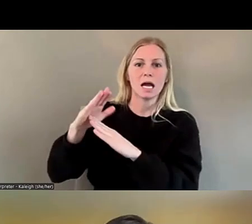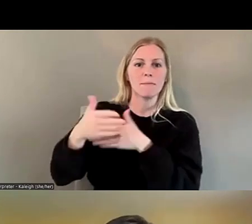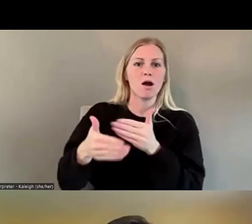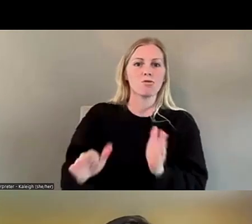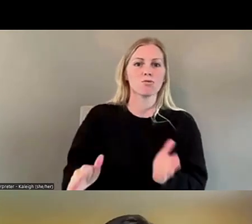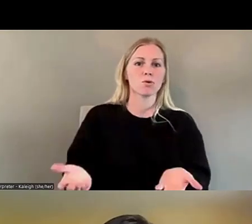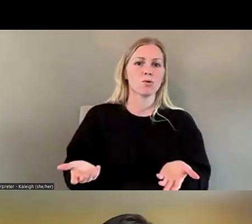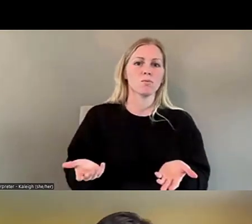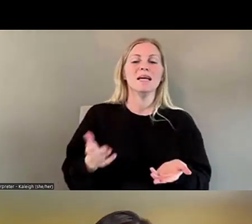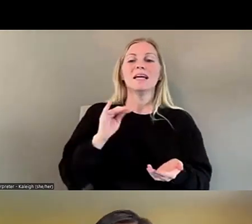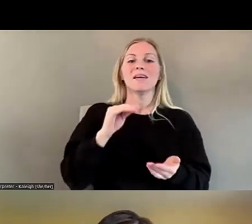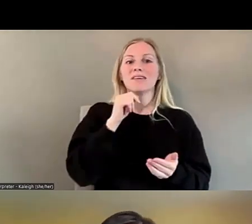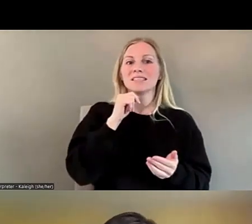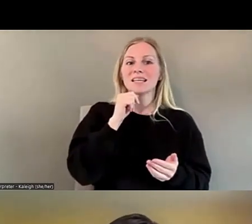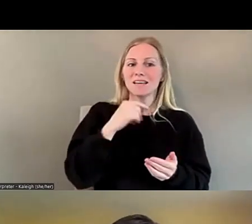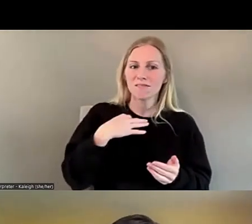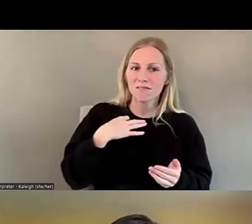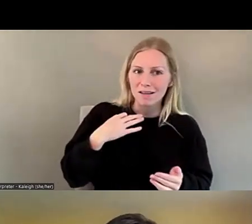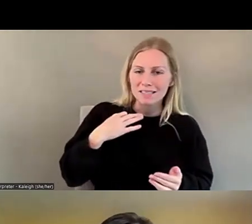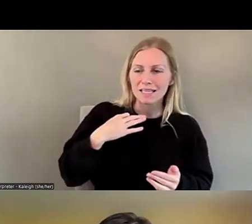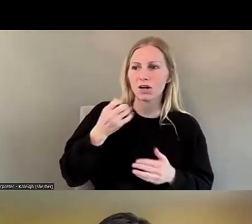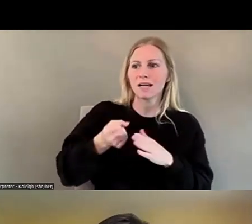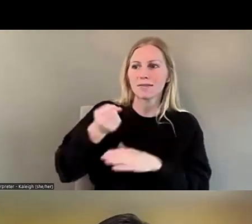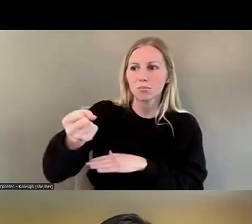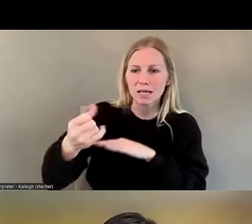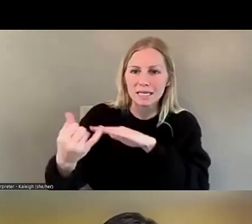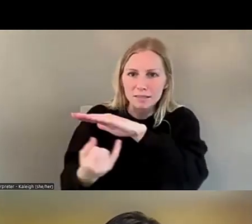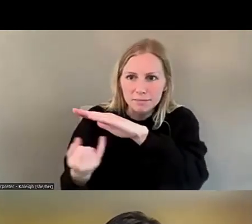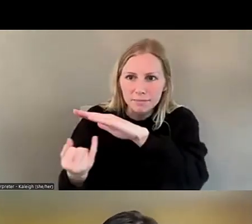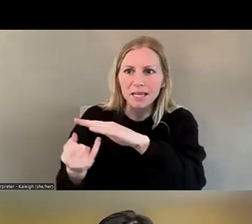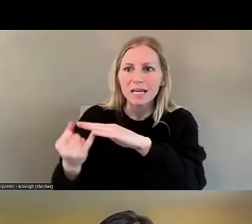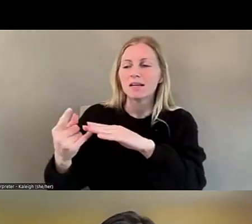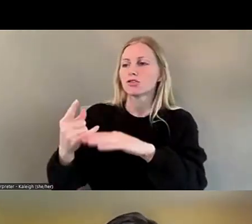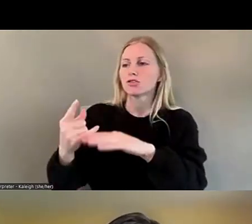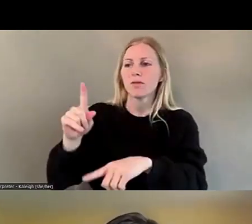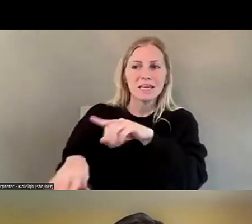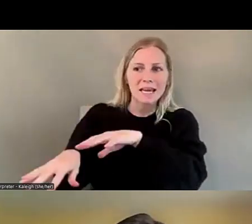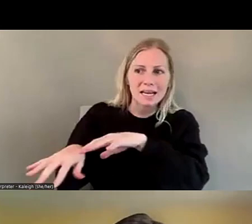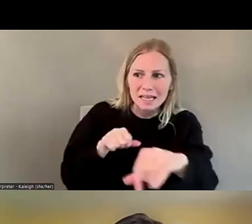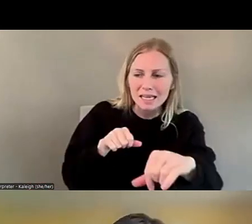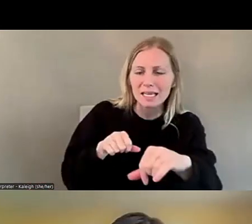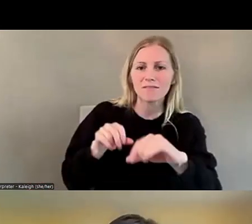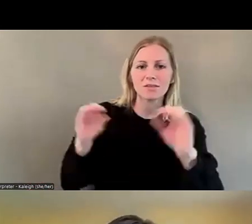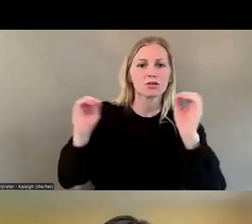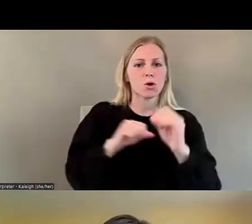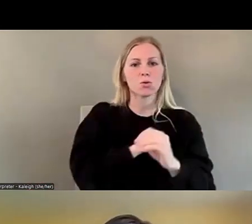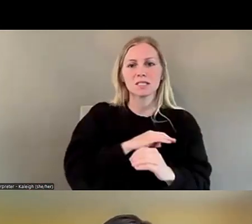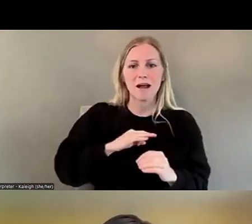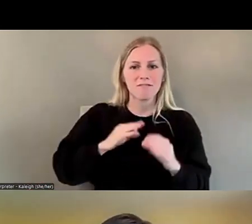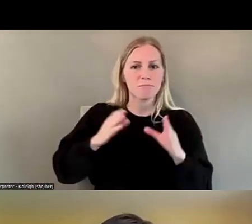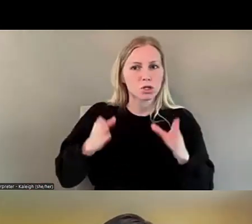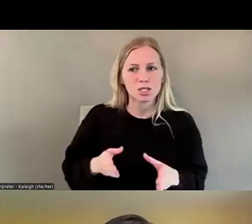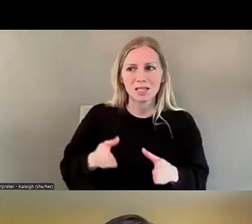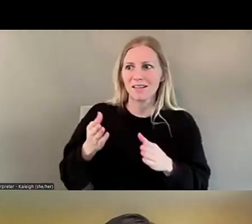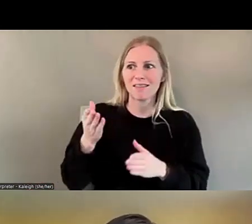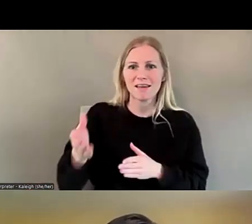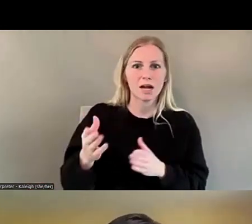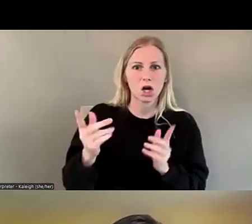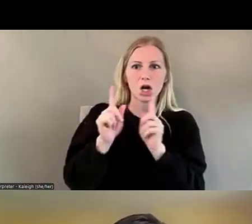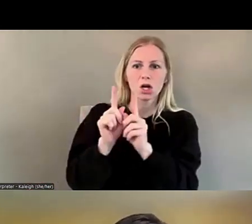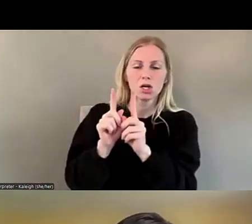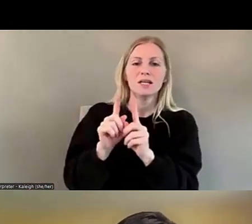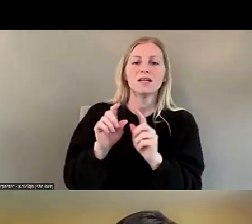and they're placed in the room by themselves, and they're prevented from leaving, and there's not a staff person there with them, then that could be